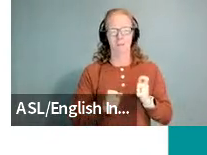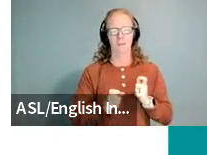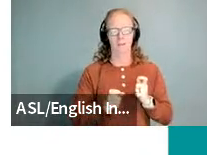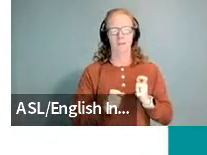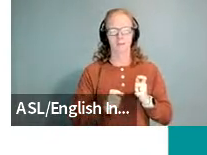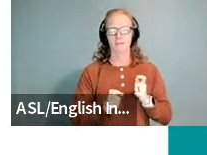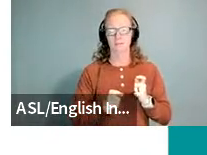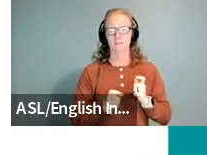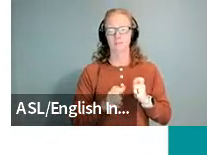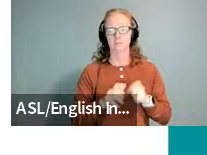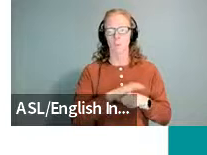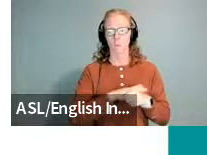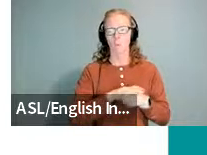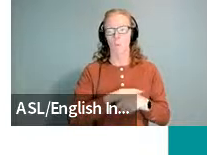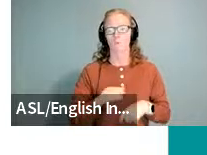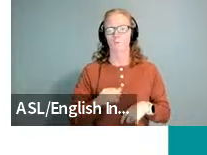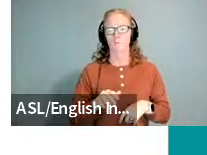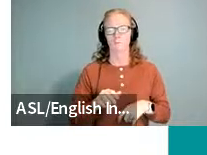know we've presented,